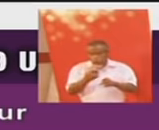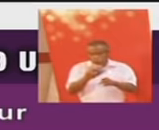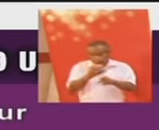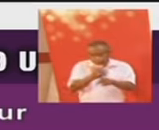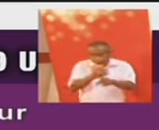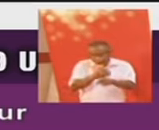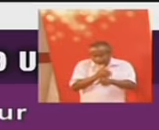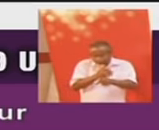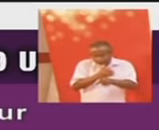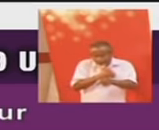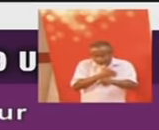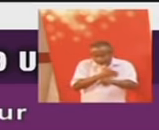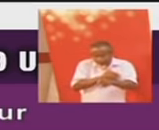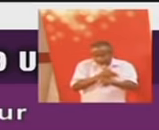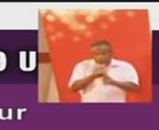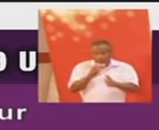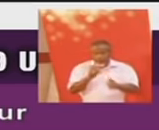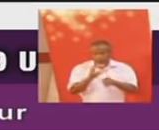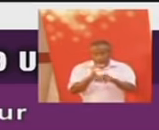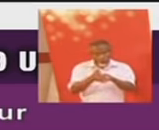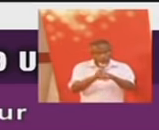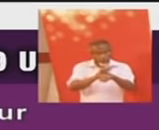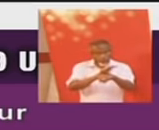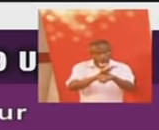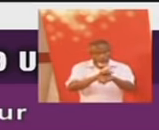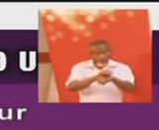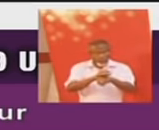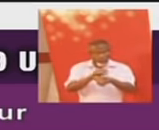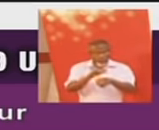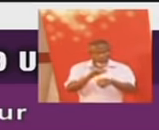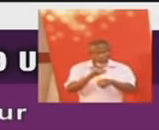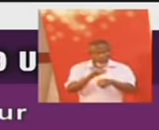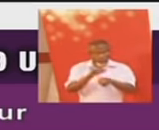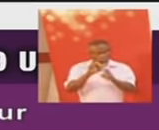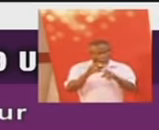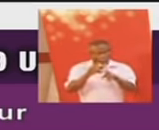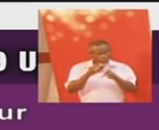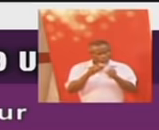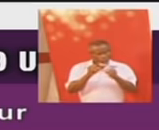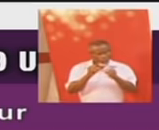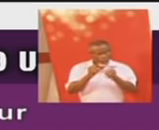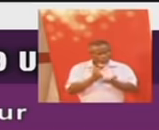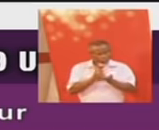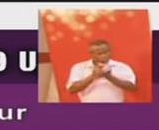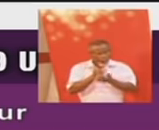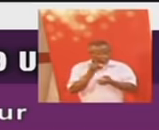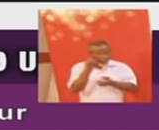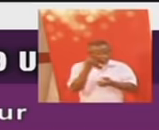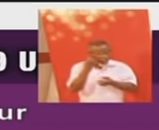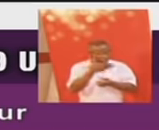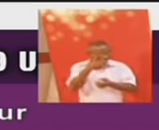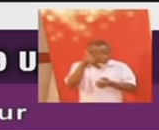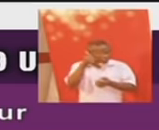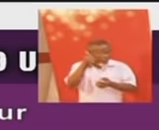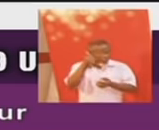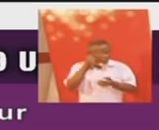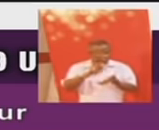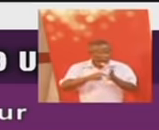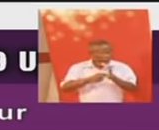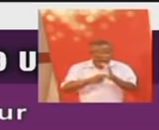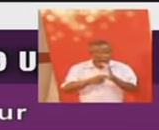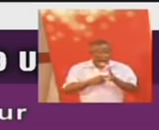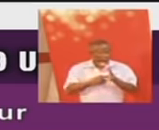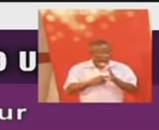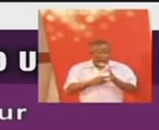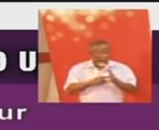us a little bit of a better idea about some of the things people may expect coming out of COVID, what you've seen so far. I know it's